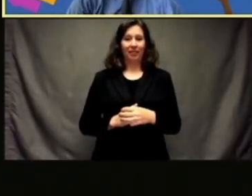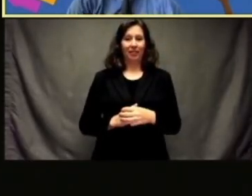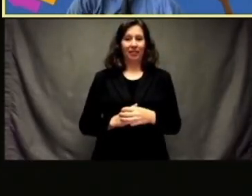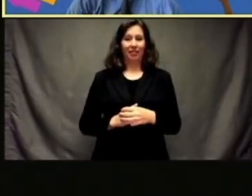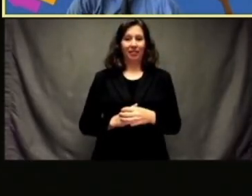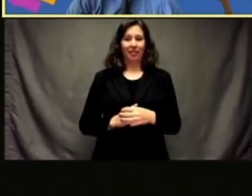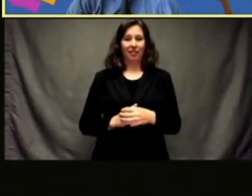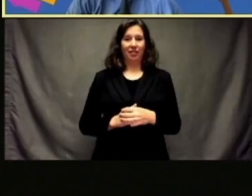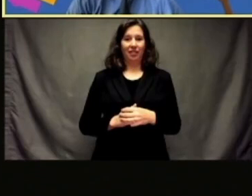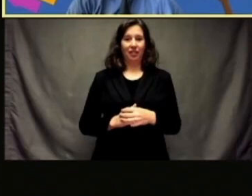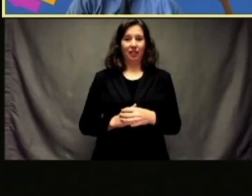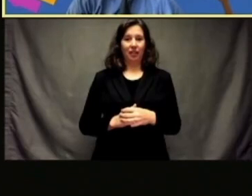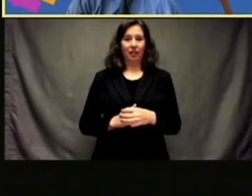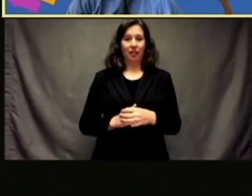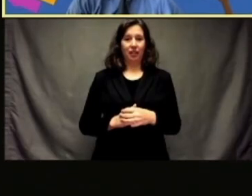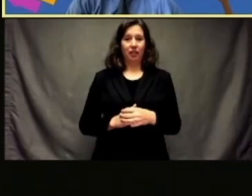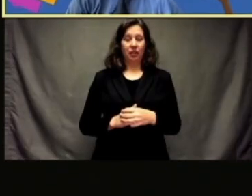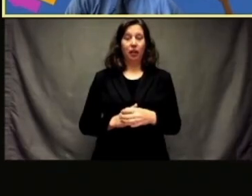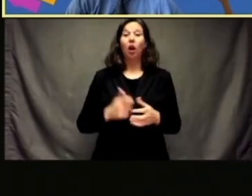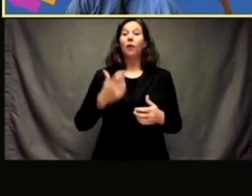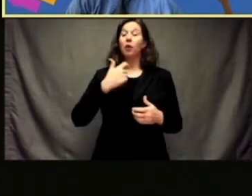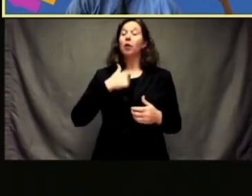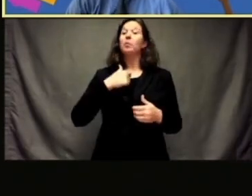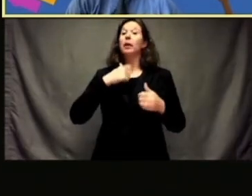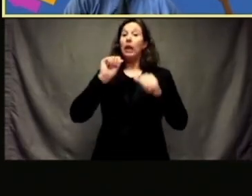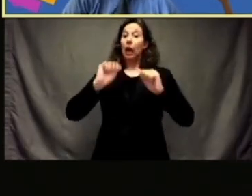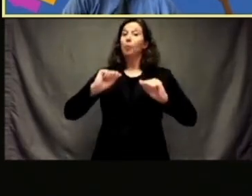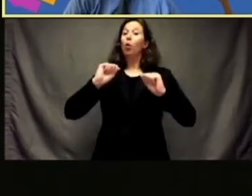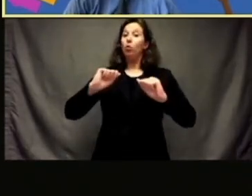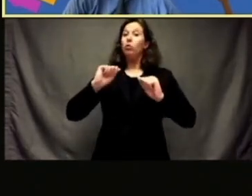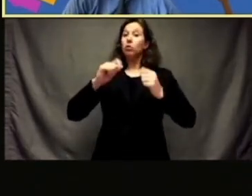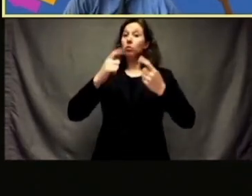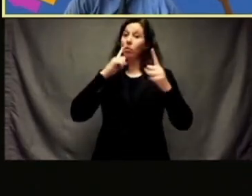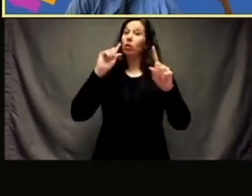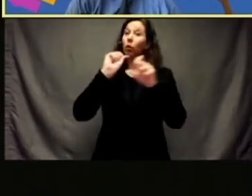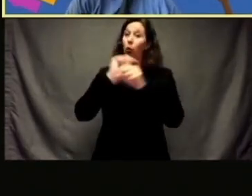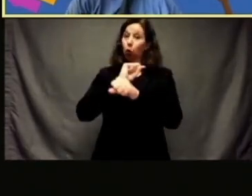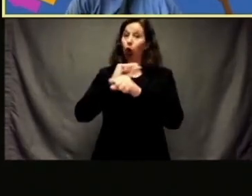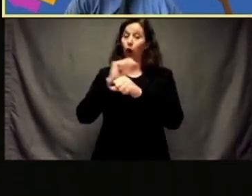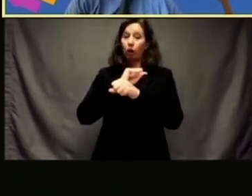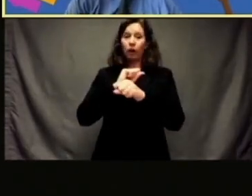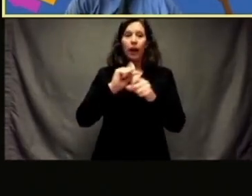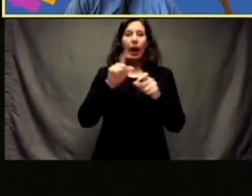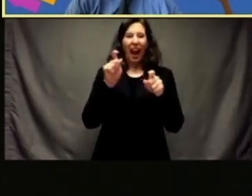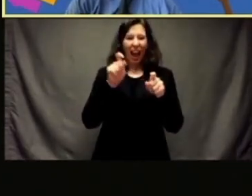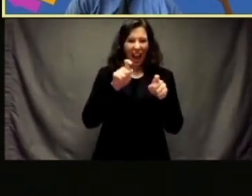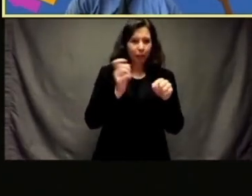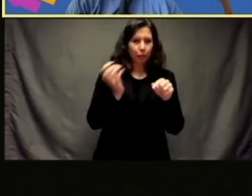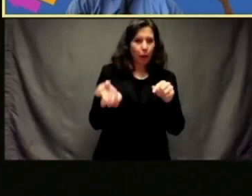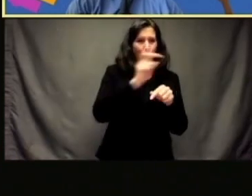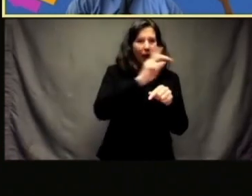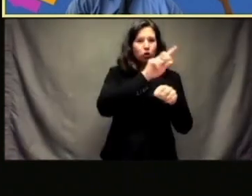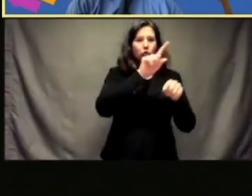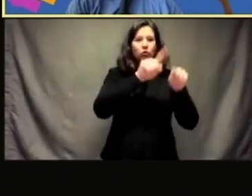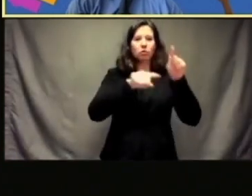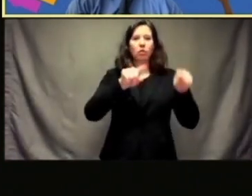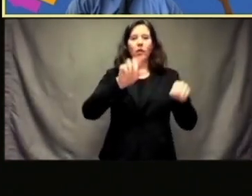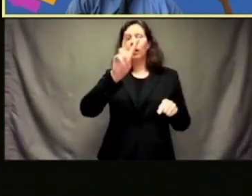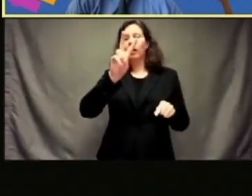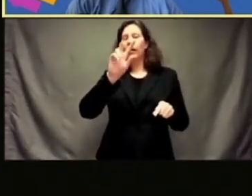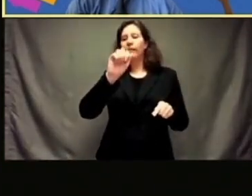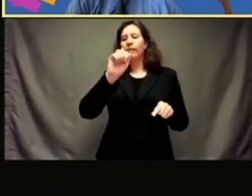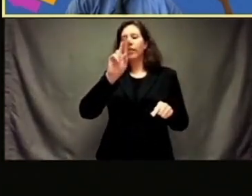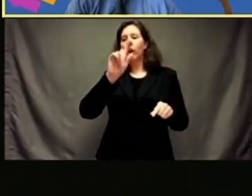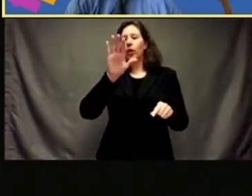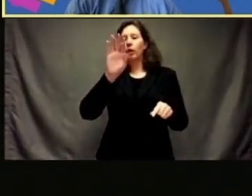Now, for me to be able to get this to work and to come back to replicate that counter, I do need to go to variables again, and I'm going